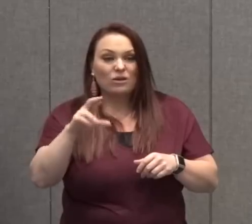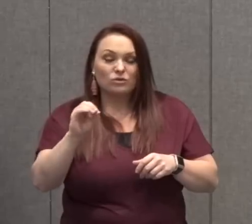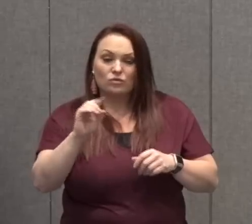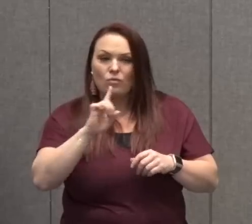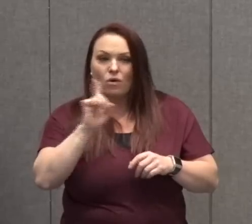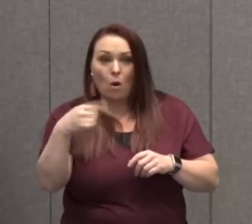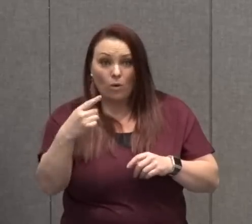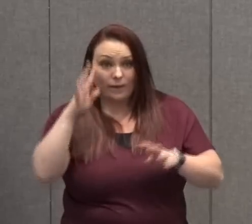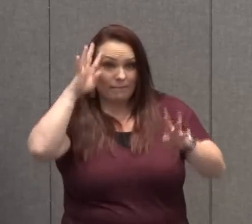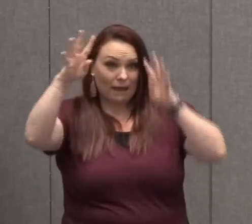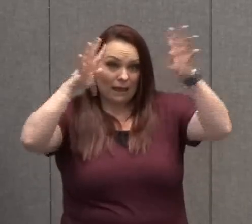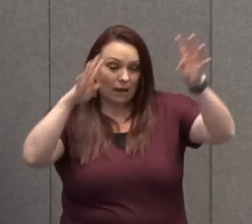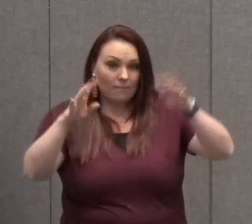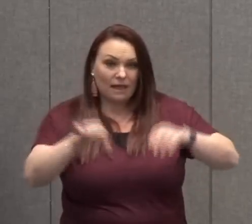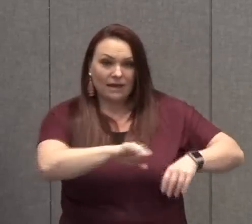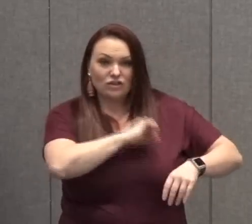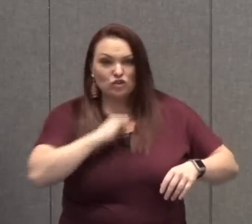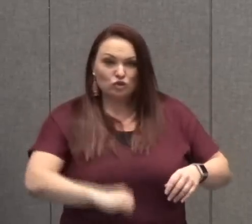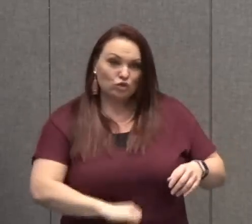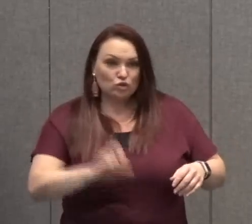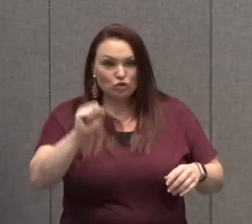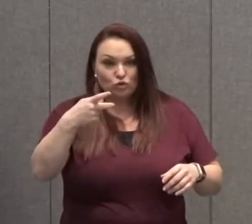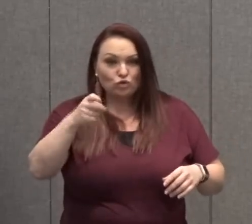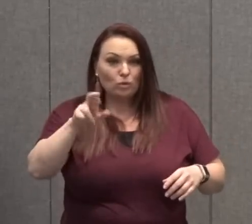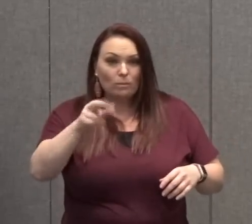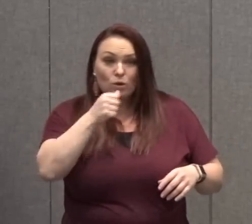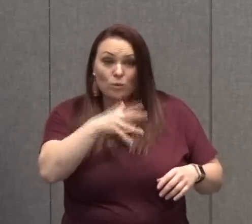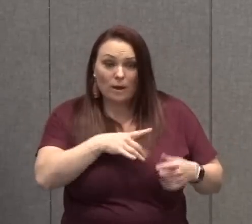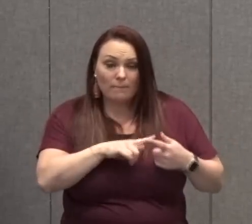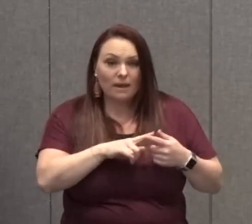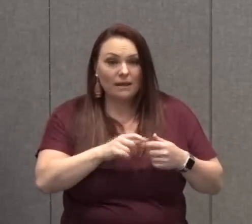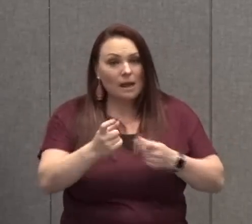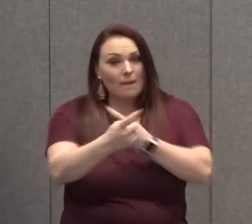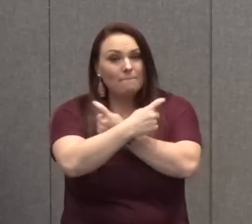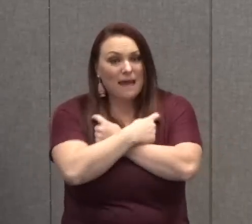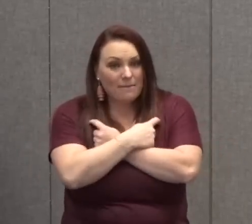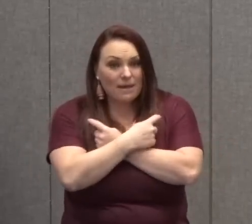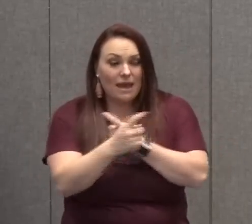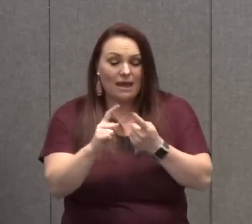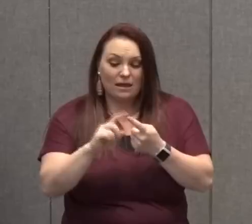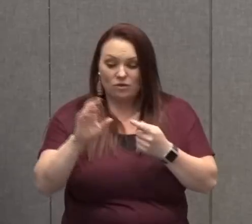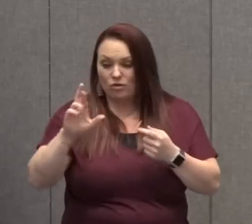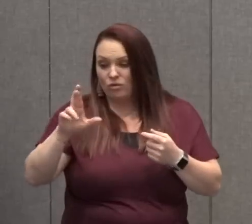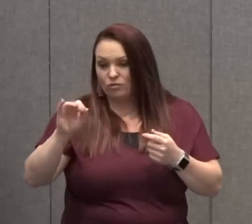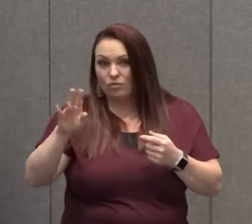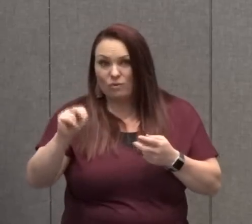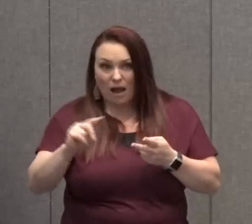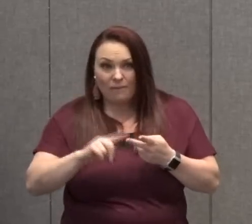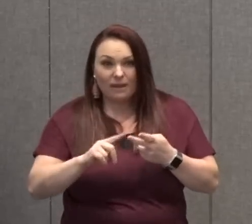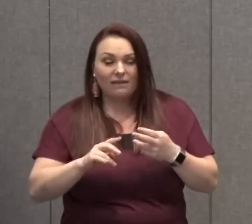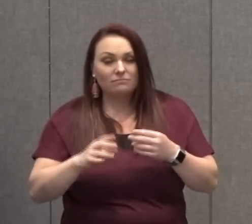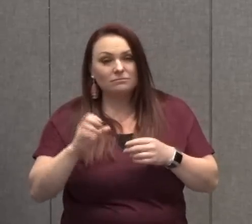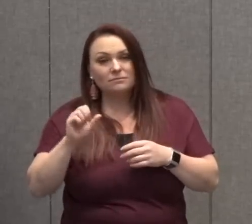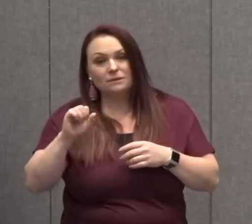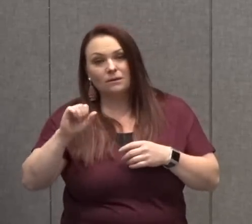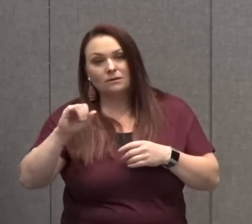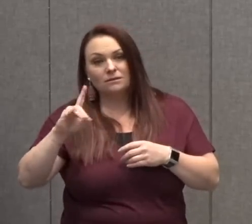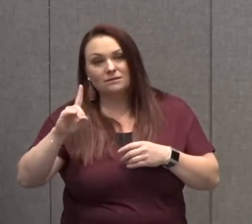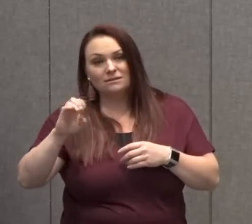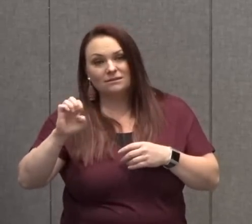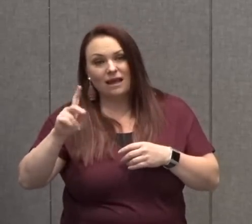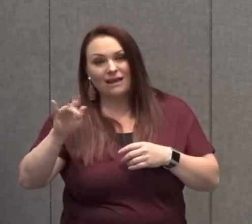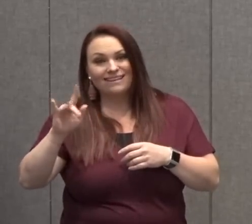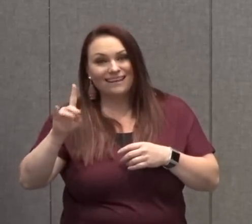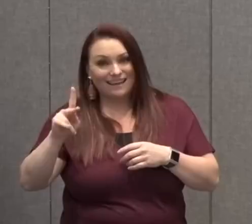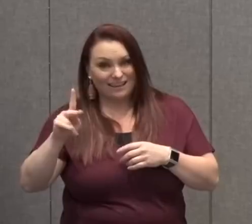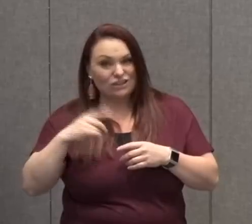Superwoman, Batman, Robin, sidekicks. I remember us talking about sidekicks. She's one of my favorite